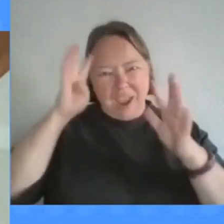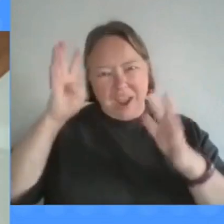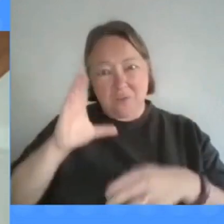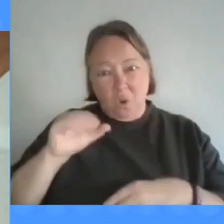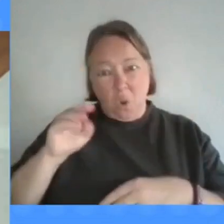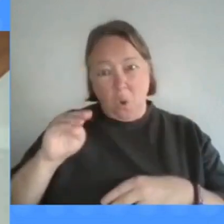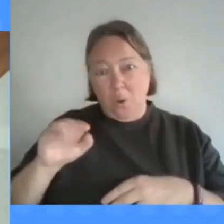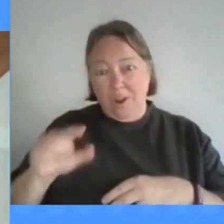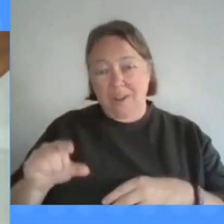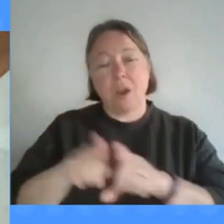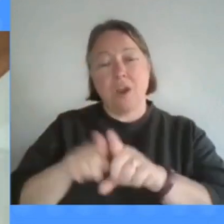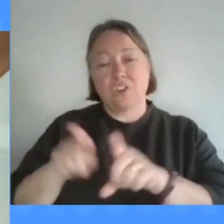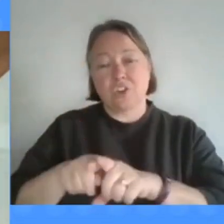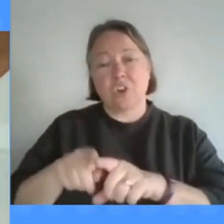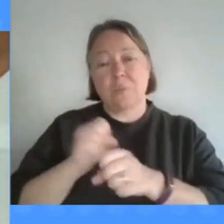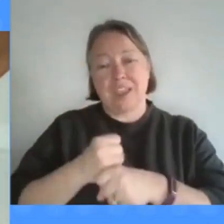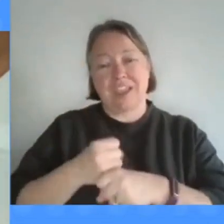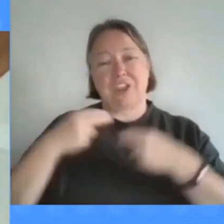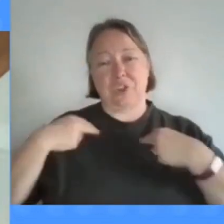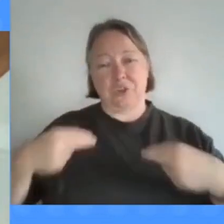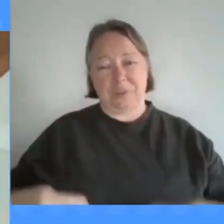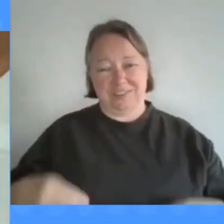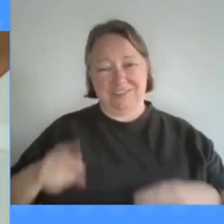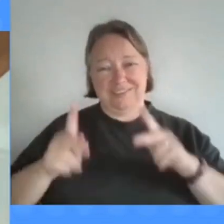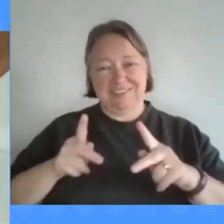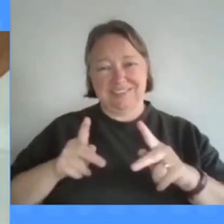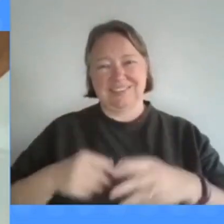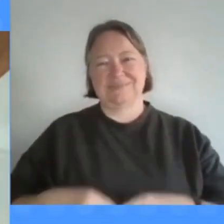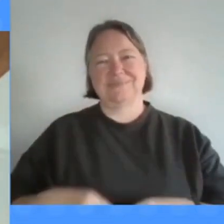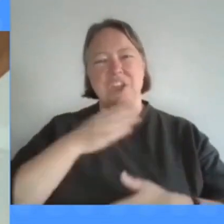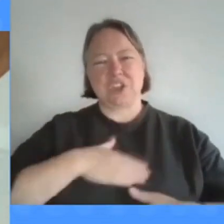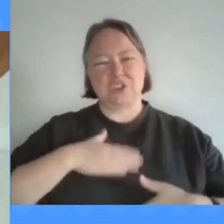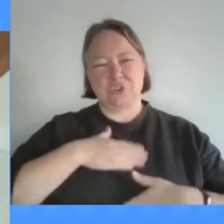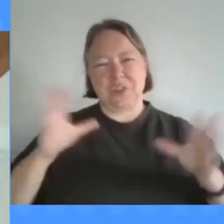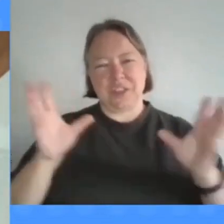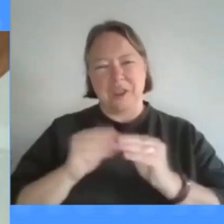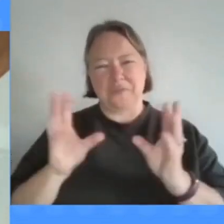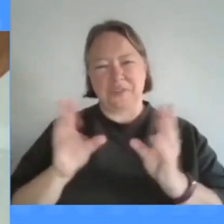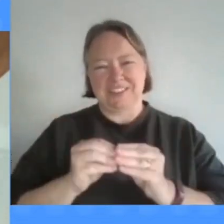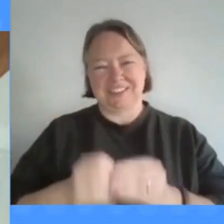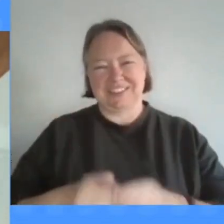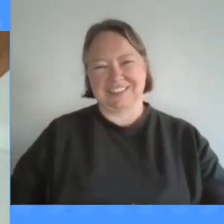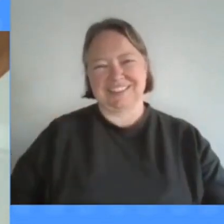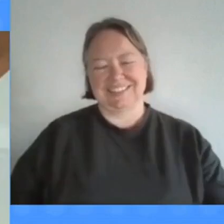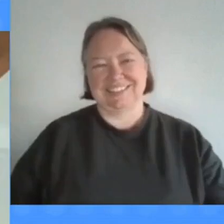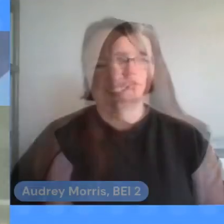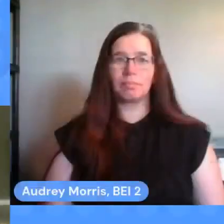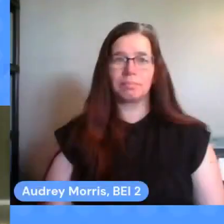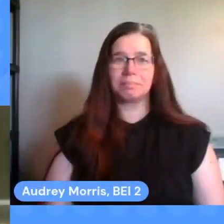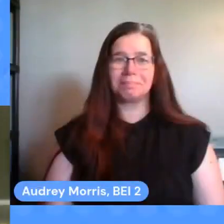also creating human beings. Enjoy the conference.